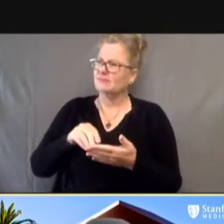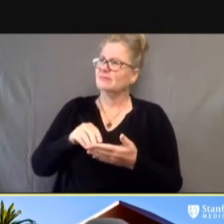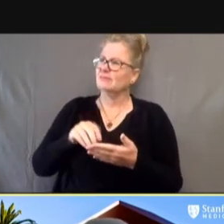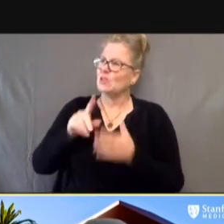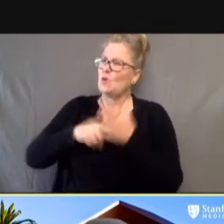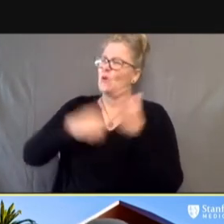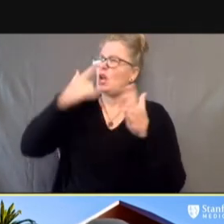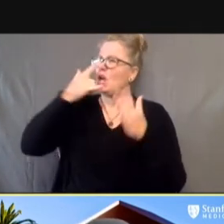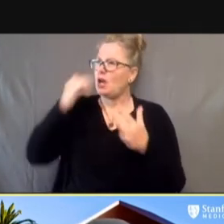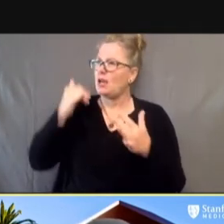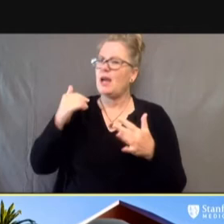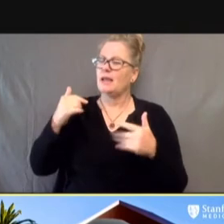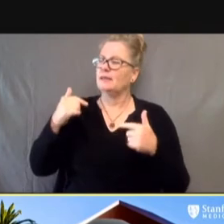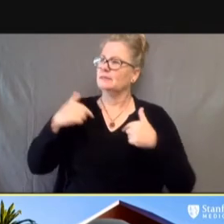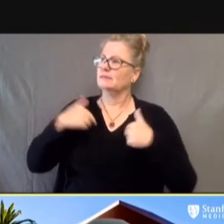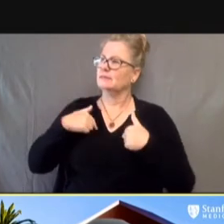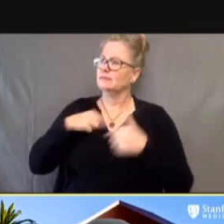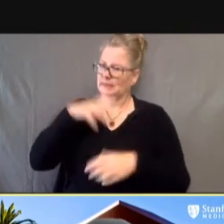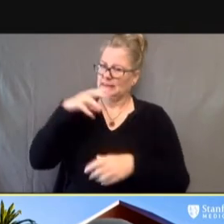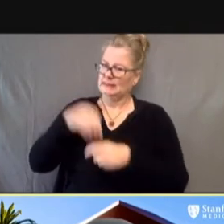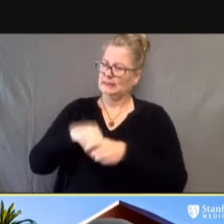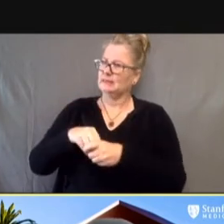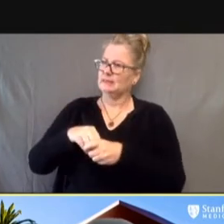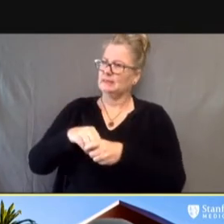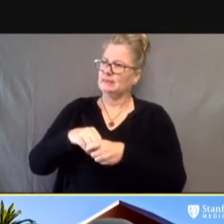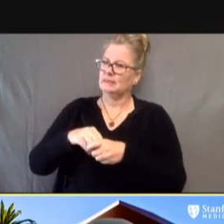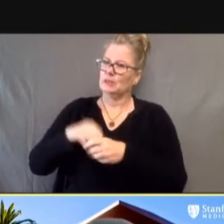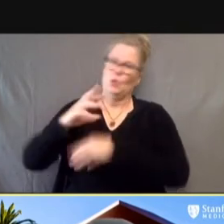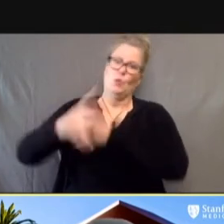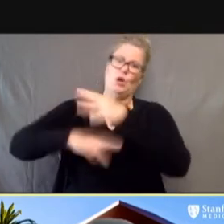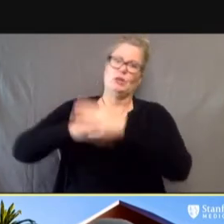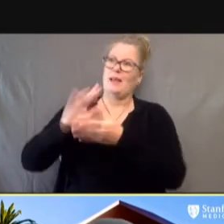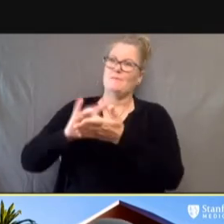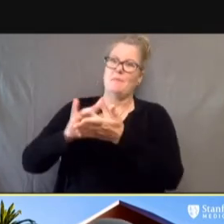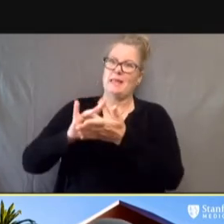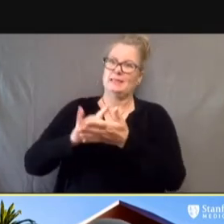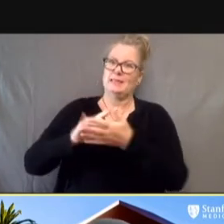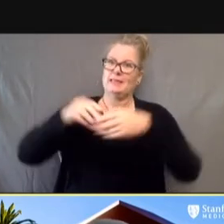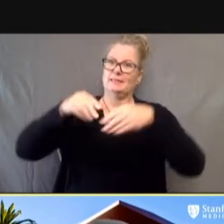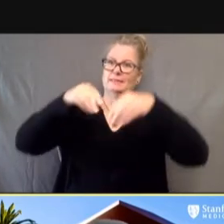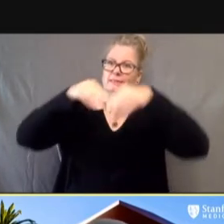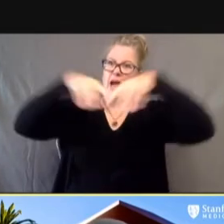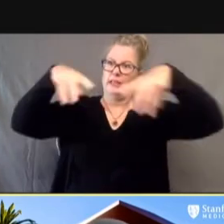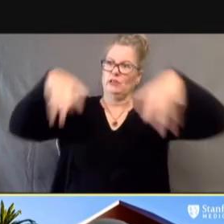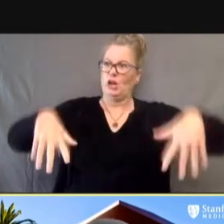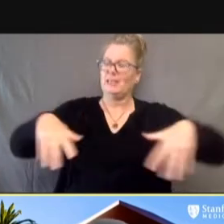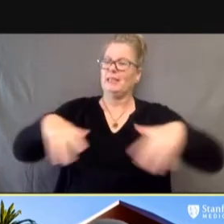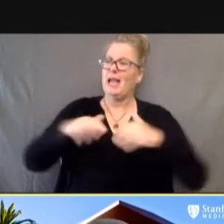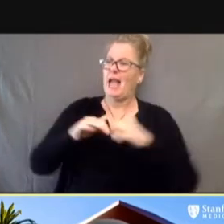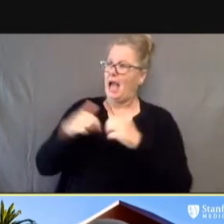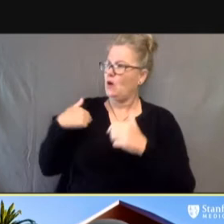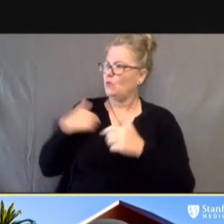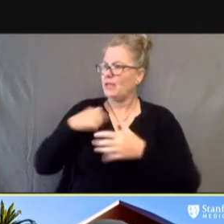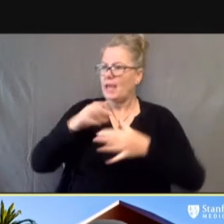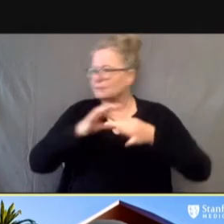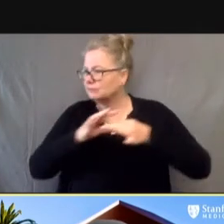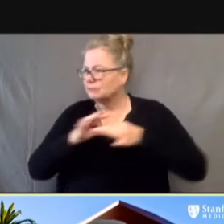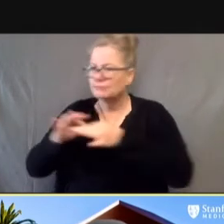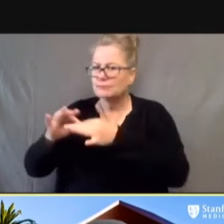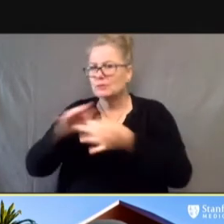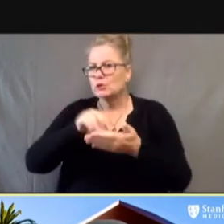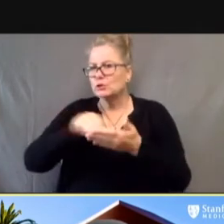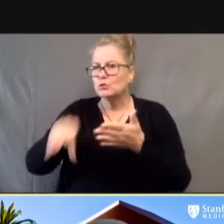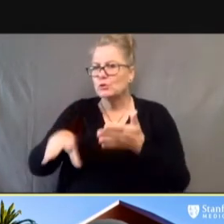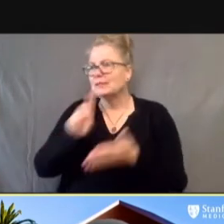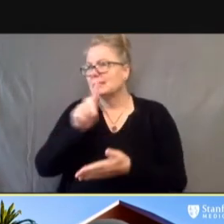in the hierarchy of medicine, and decided to develop a coalition of student disability groups at